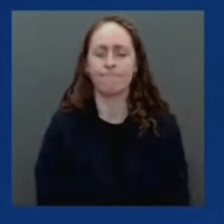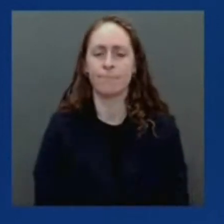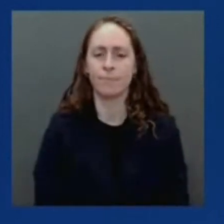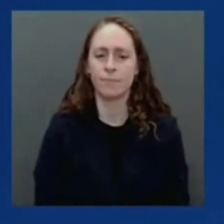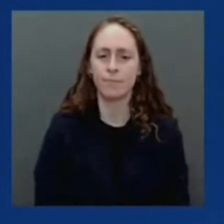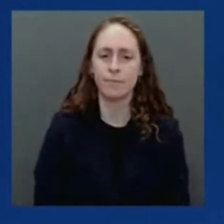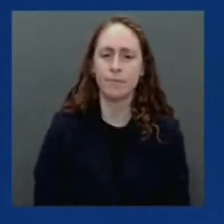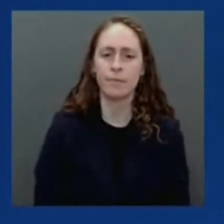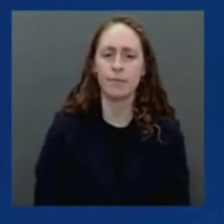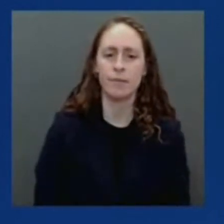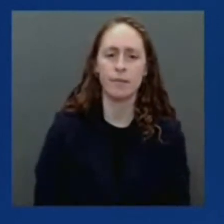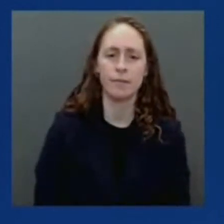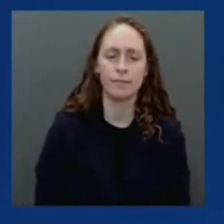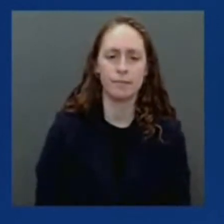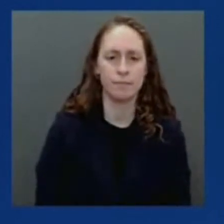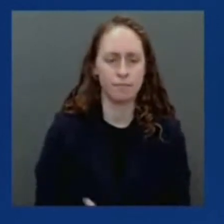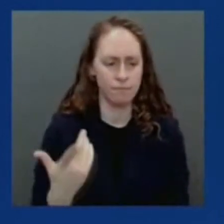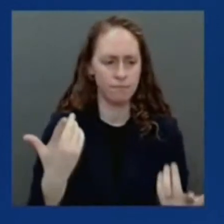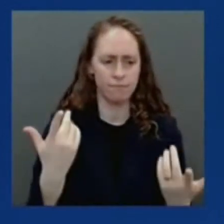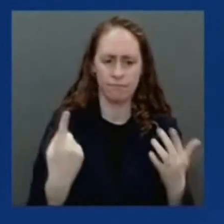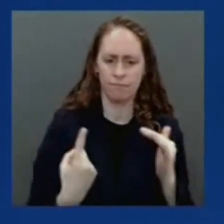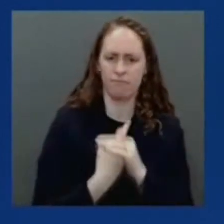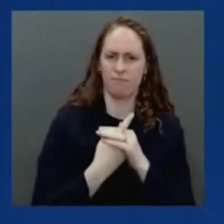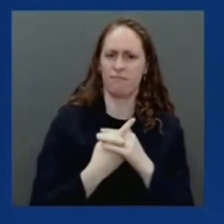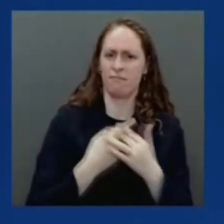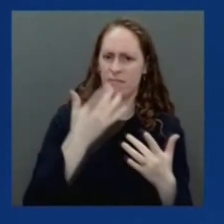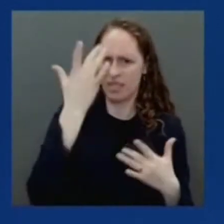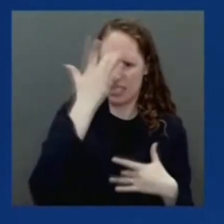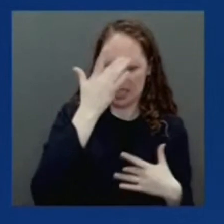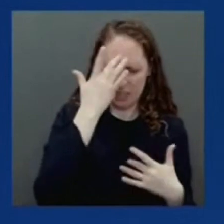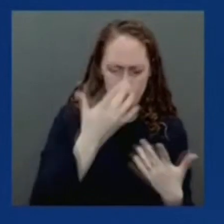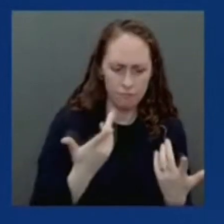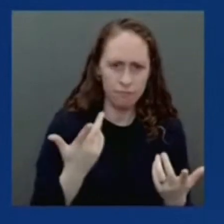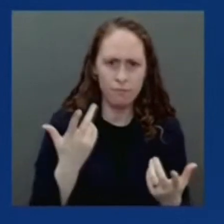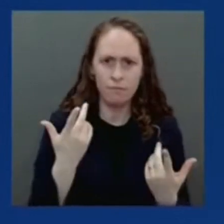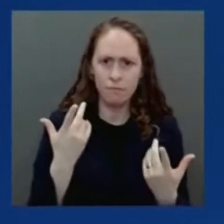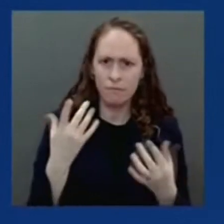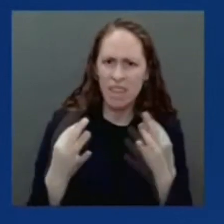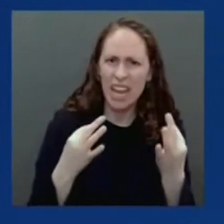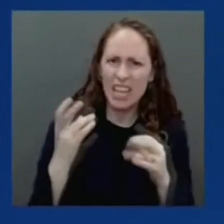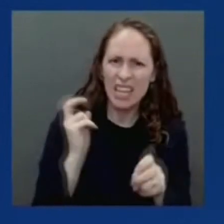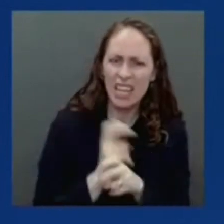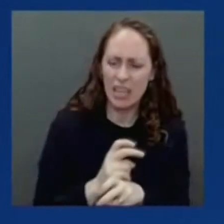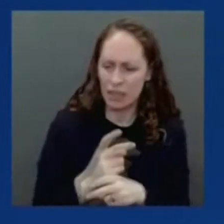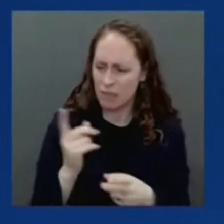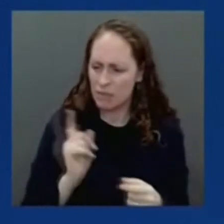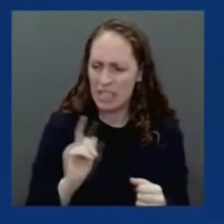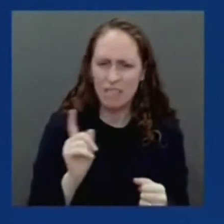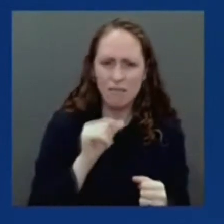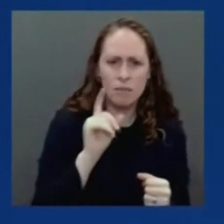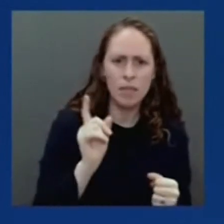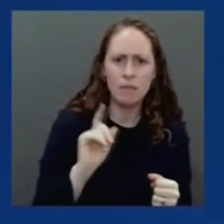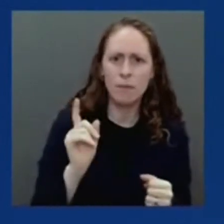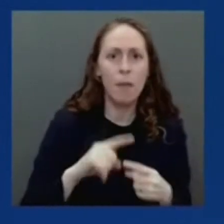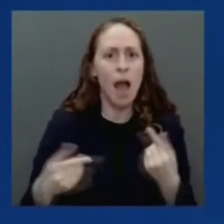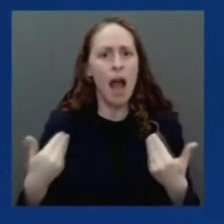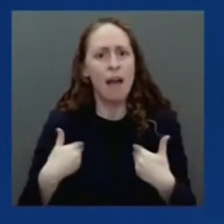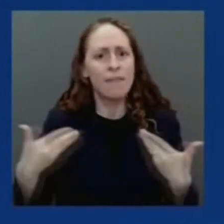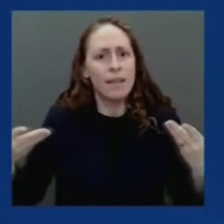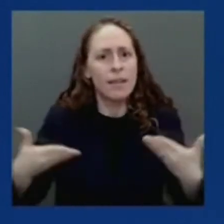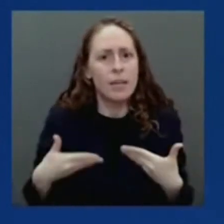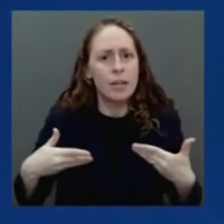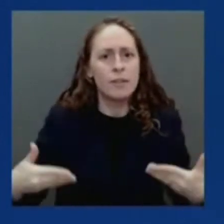readily recognizable pathogenic process following the recovery from the acute infection. There have